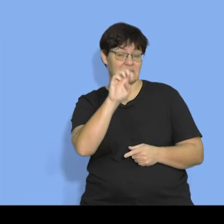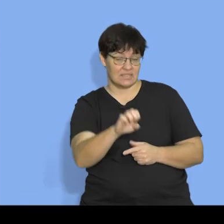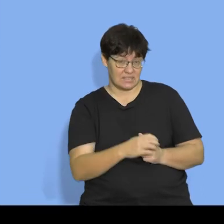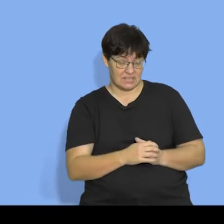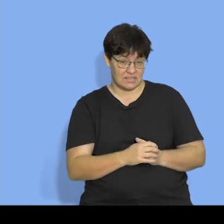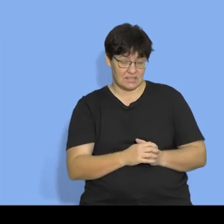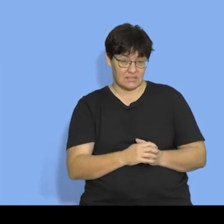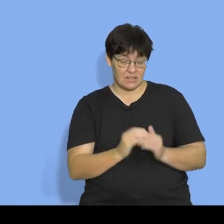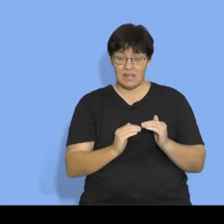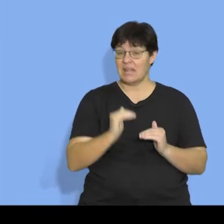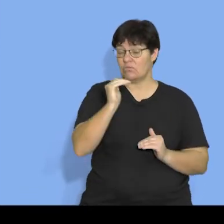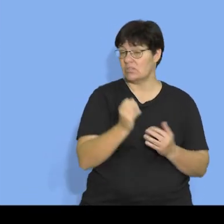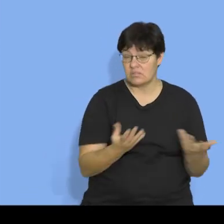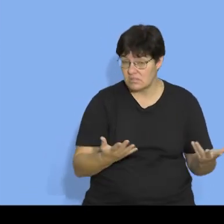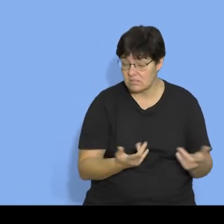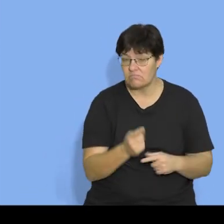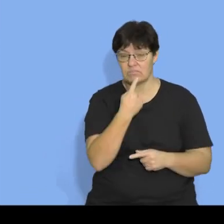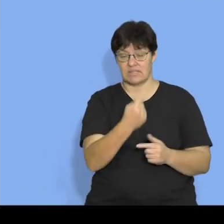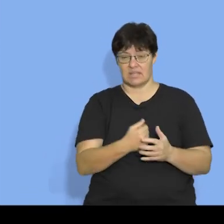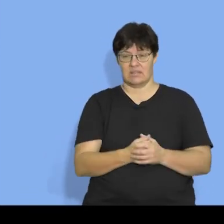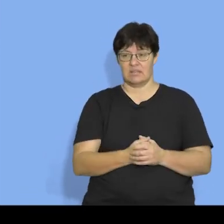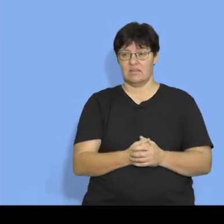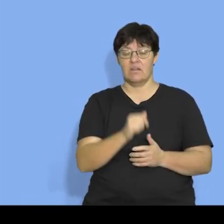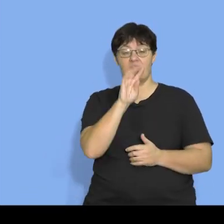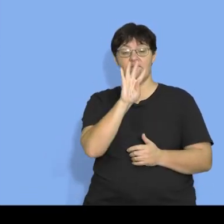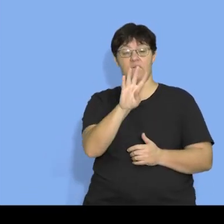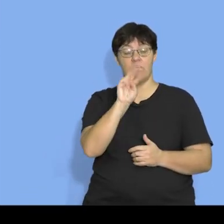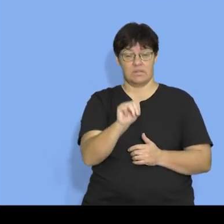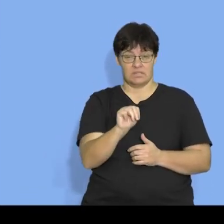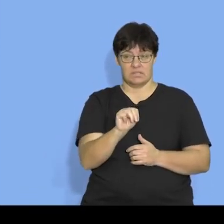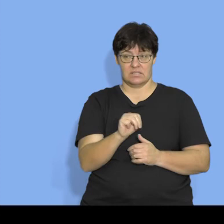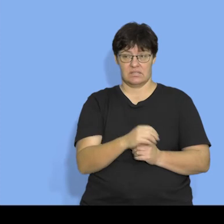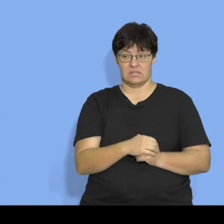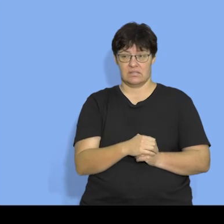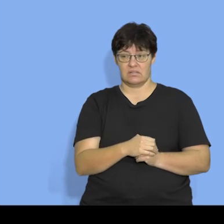at which it's increasing by, you would go 4 meters per